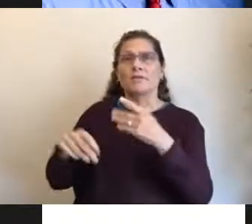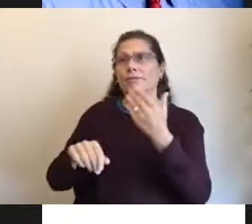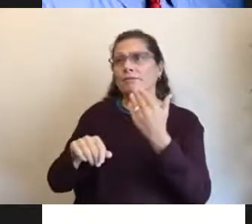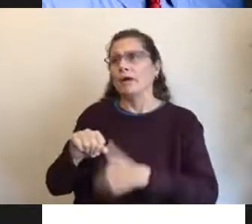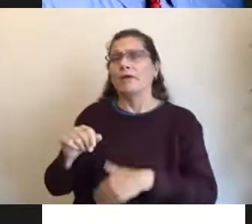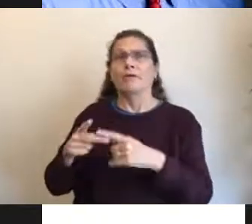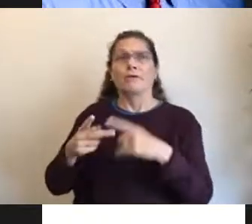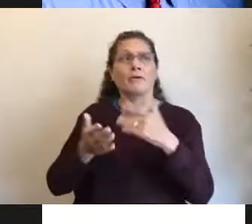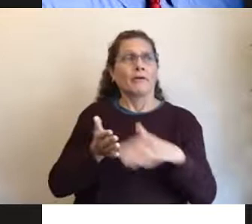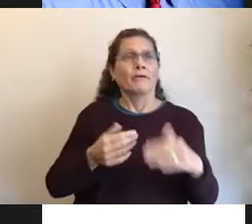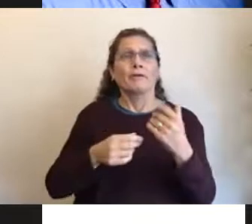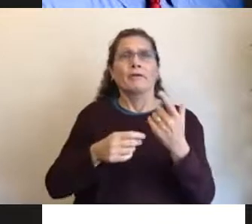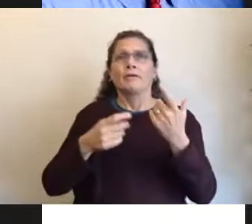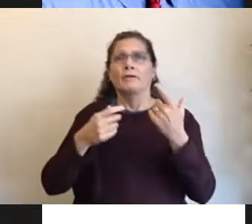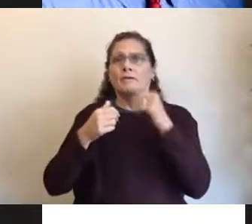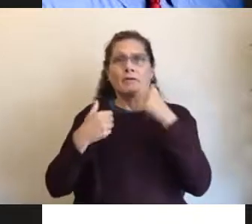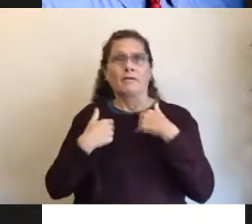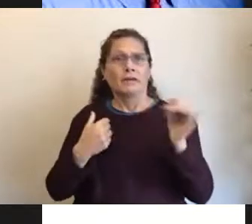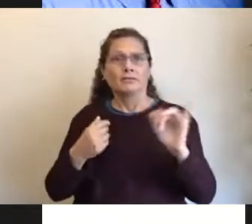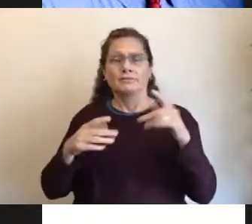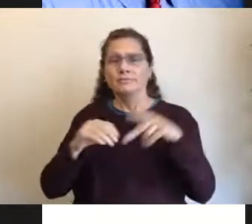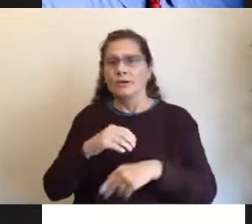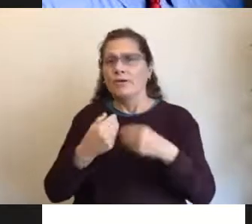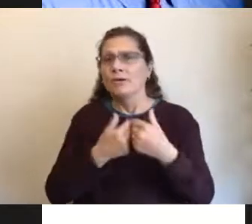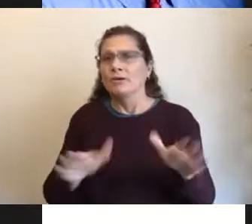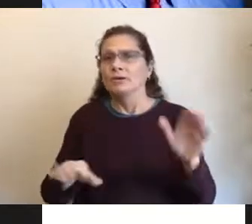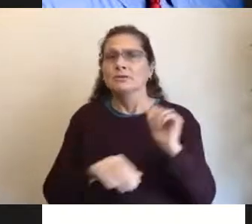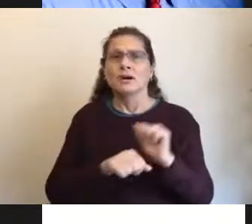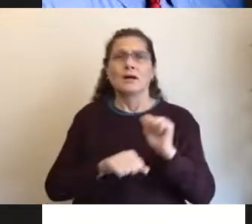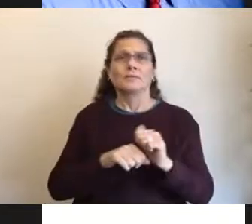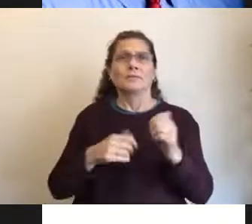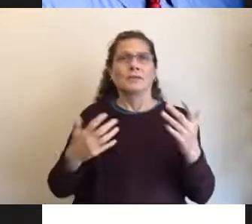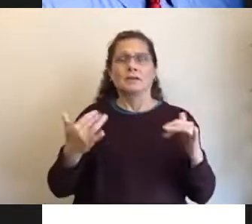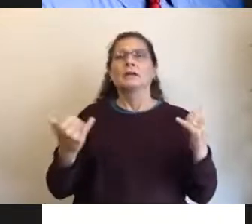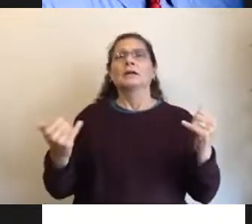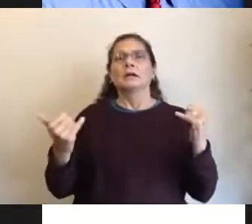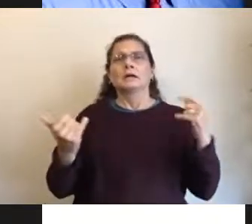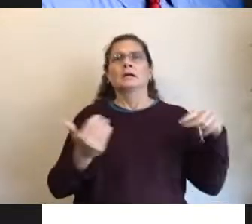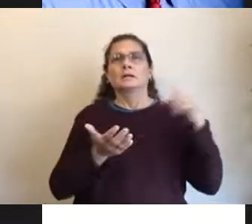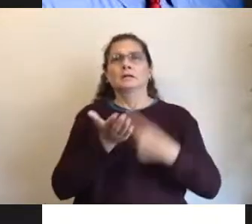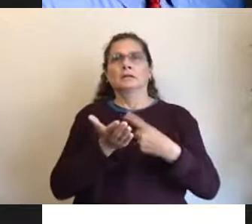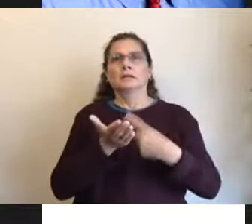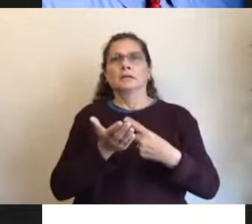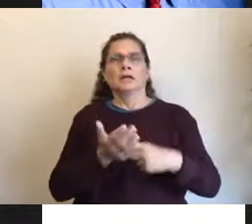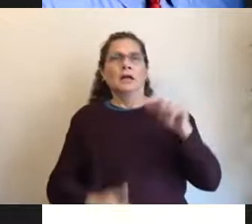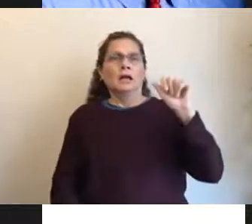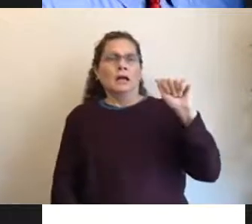about the open enrollment period and the Affordable Care Act. The open enrollment period ends